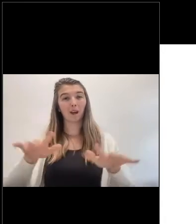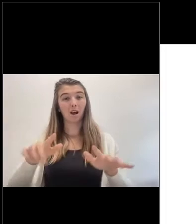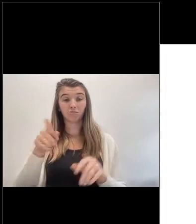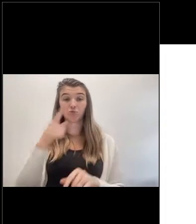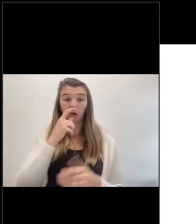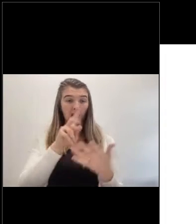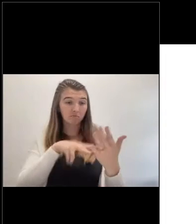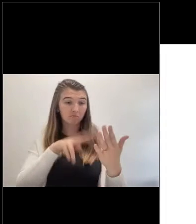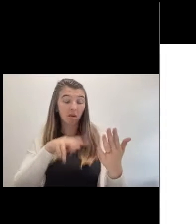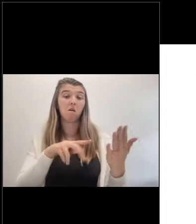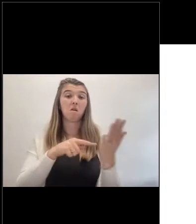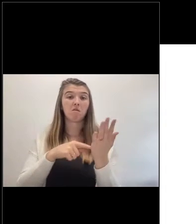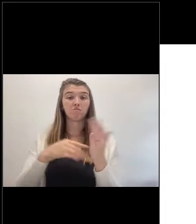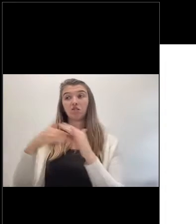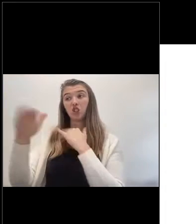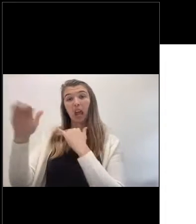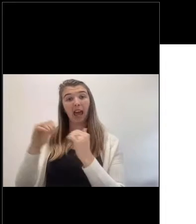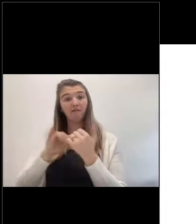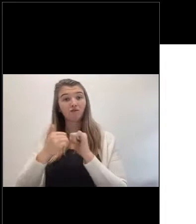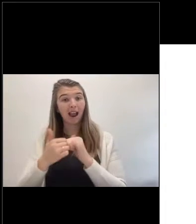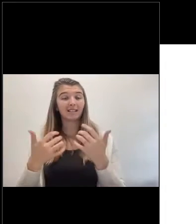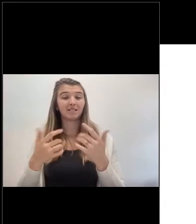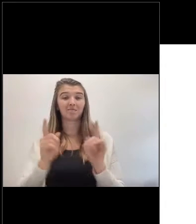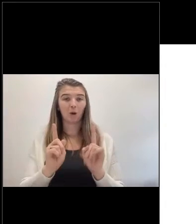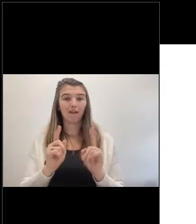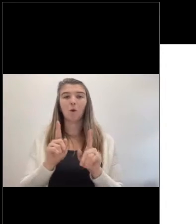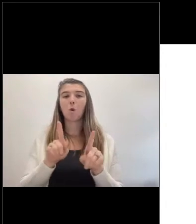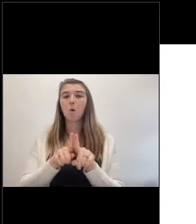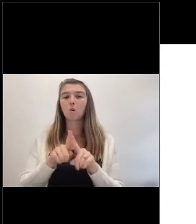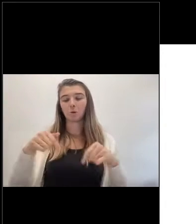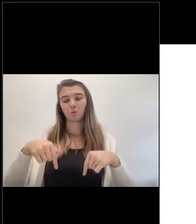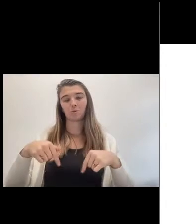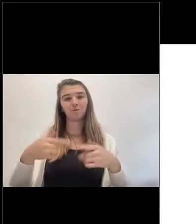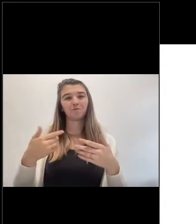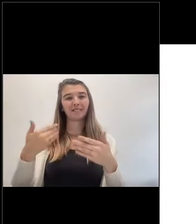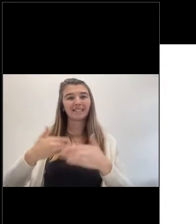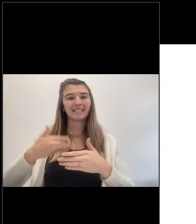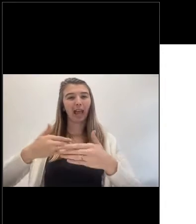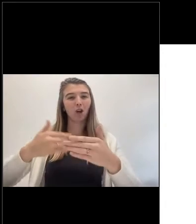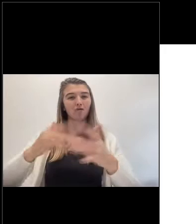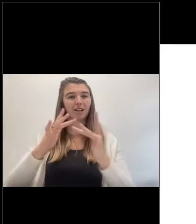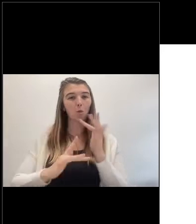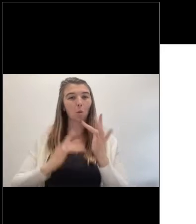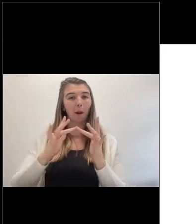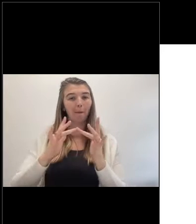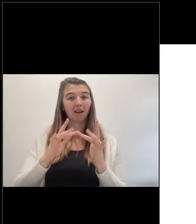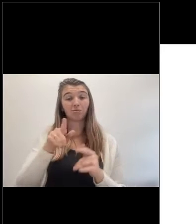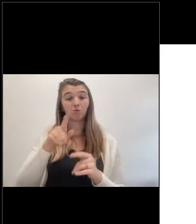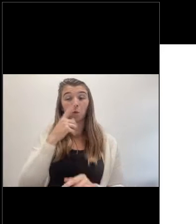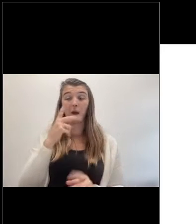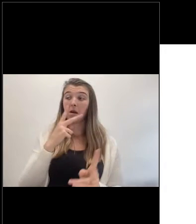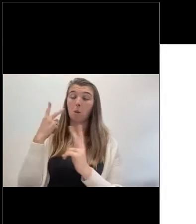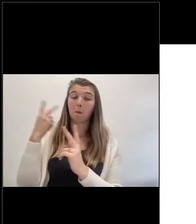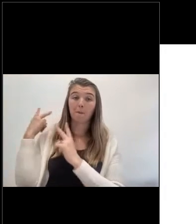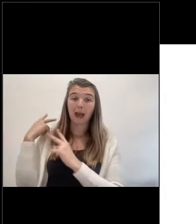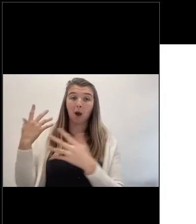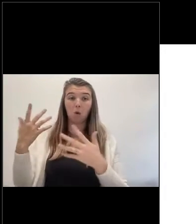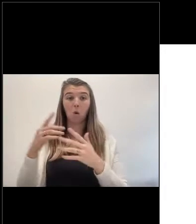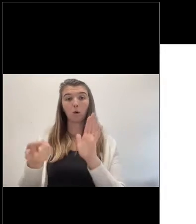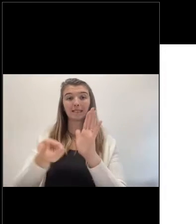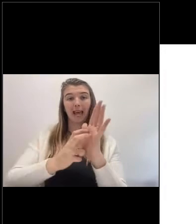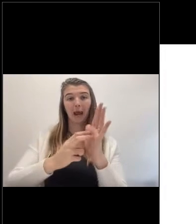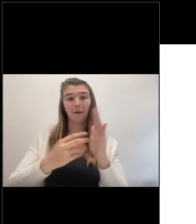as part of a series. So if you check back on the Chemistry World website for news about the next one, and sign up to that as well. Finally, I'd just like to